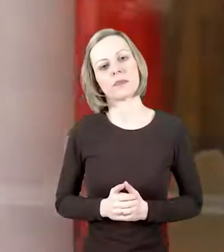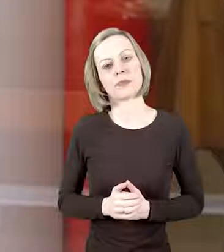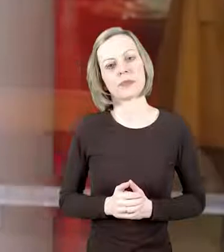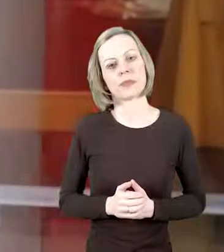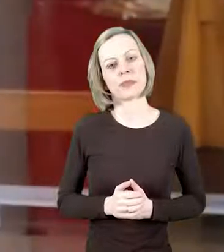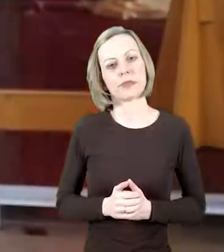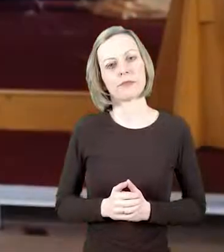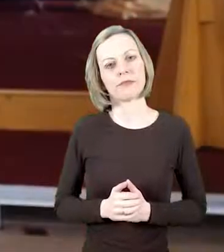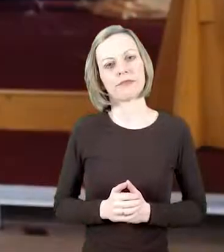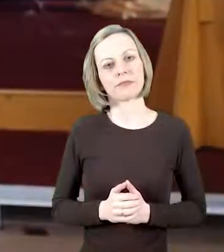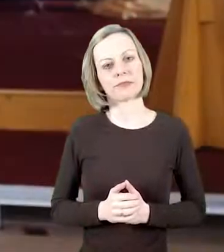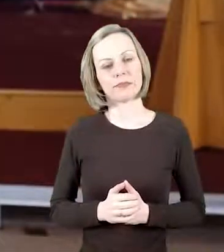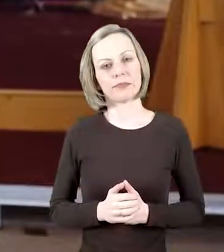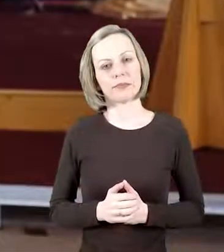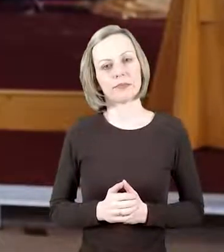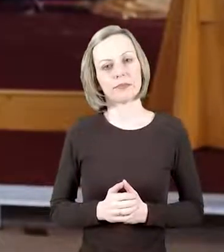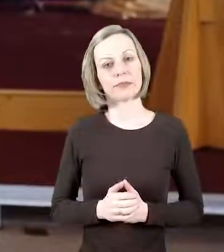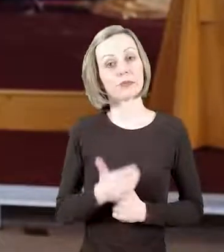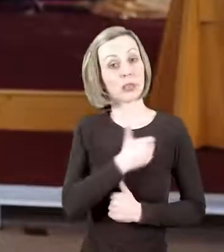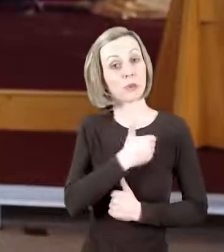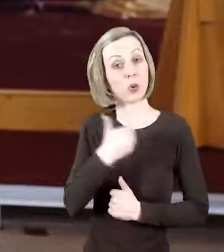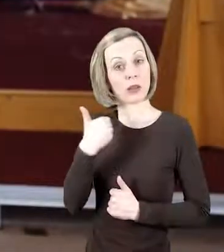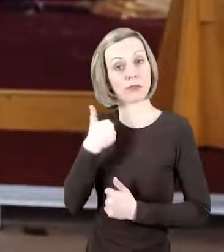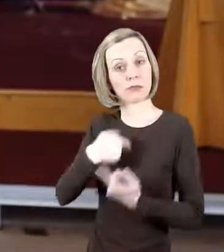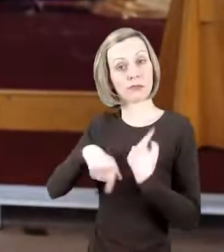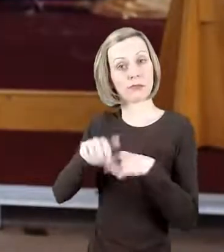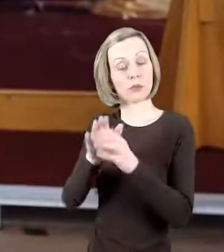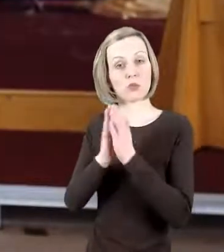And so, let us pray this morning.